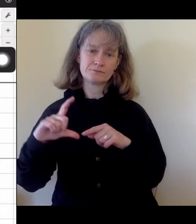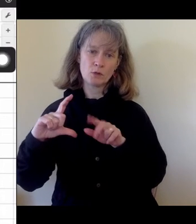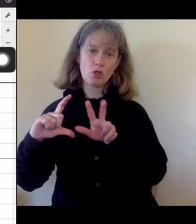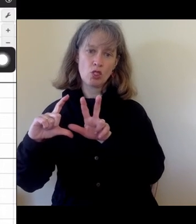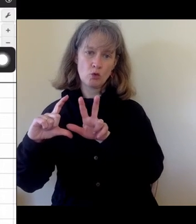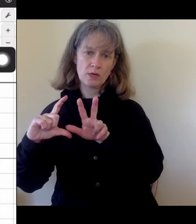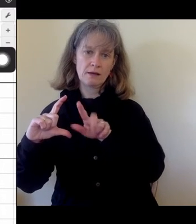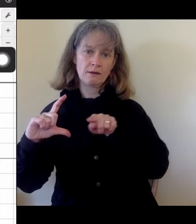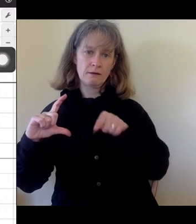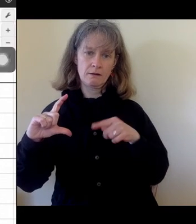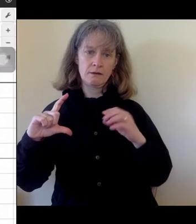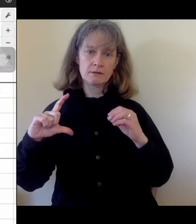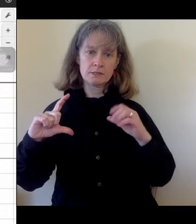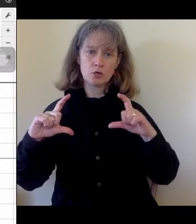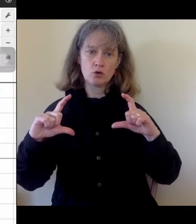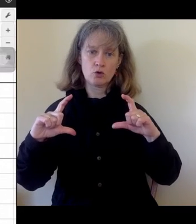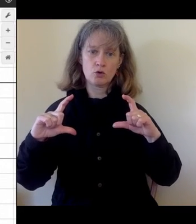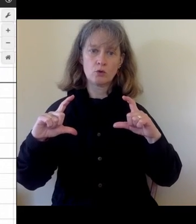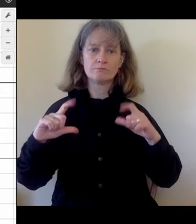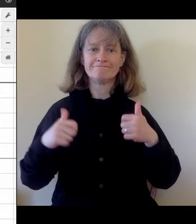0.